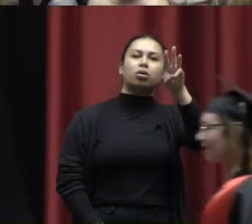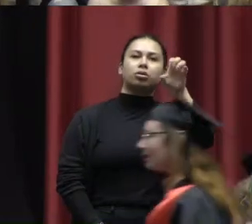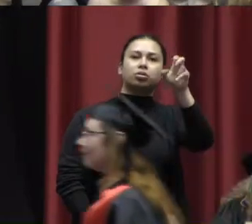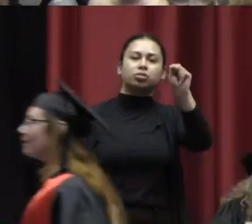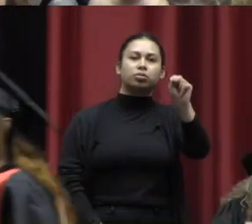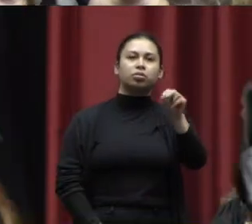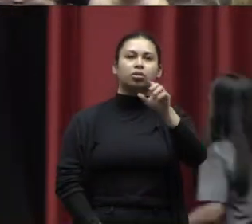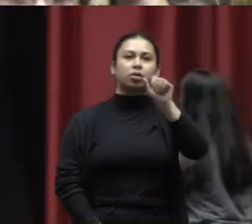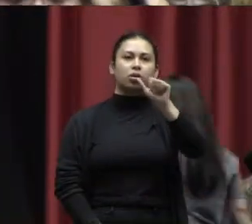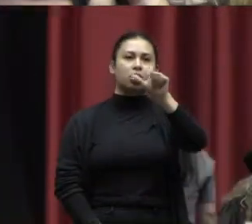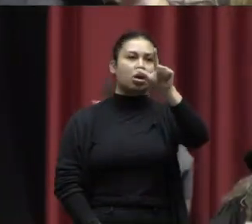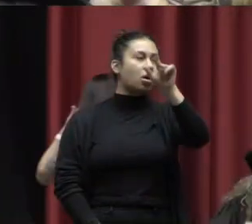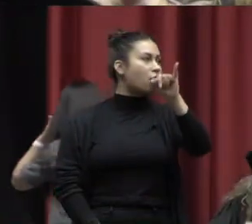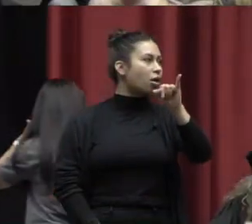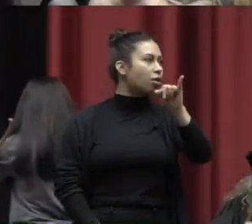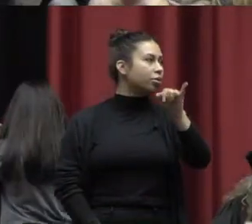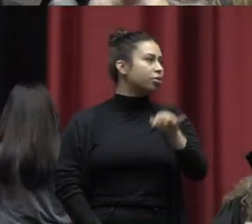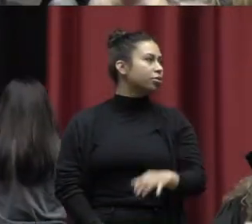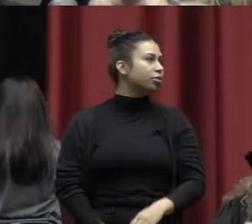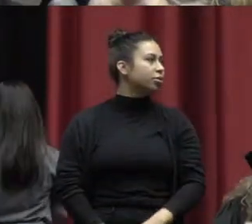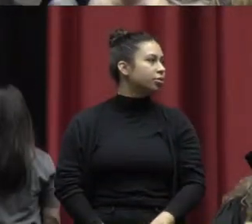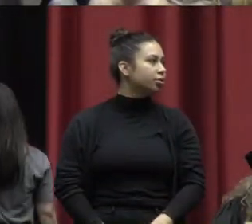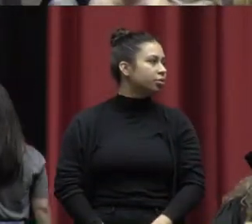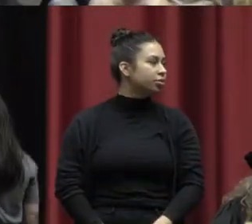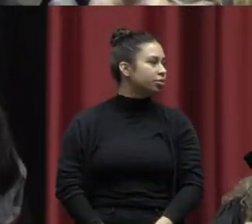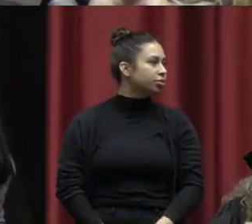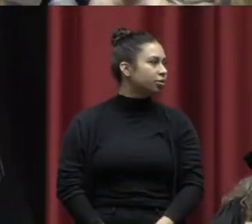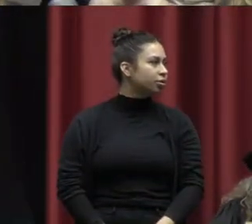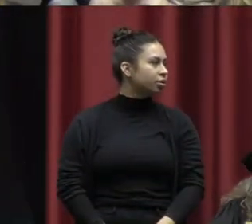Ali Ahmed.